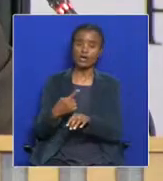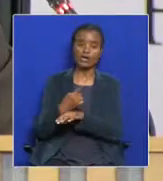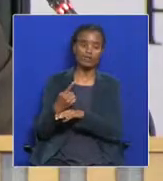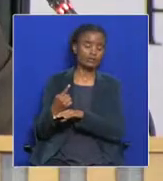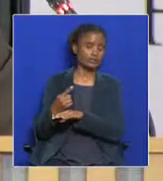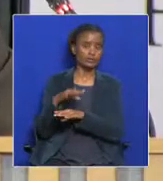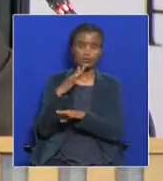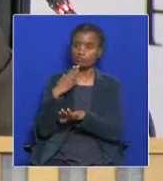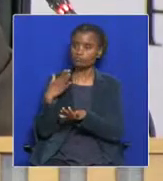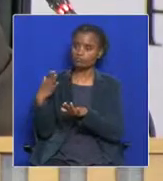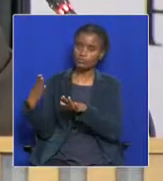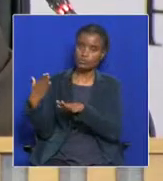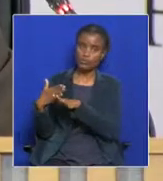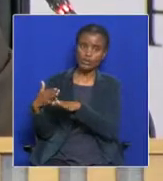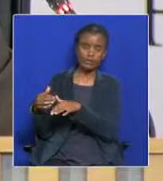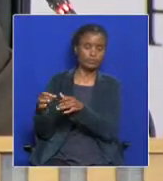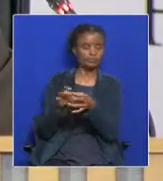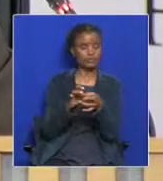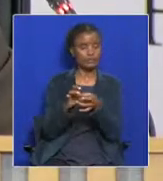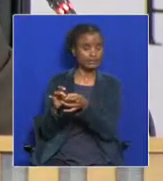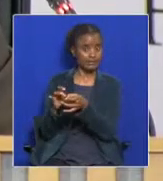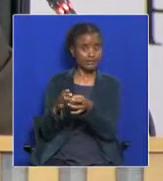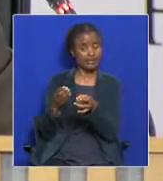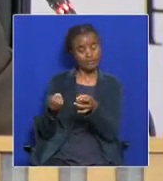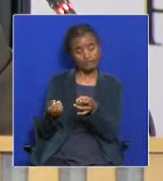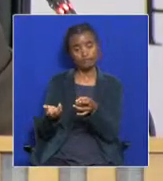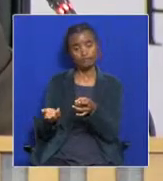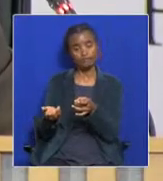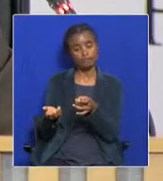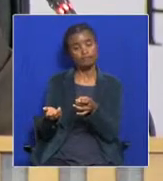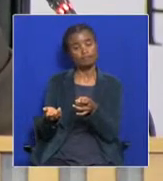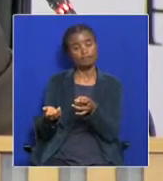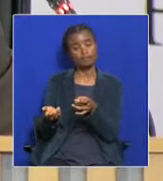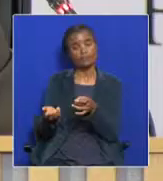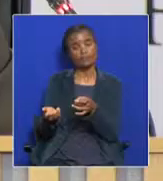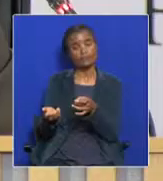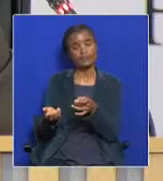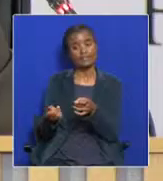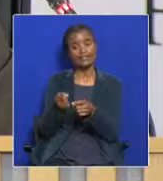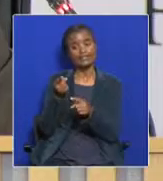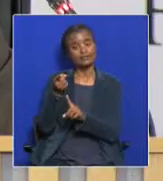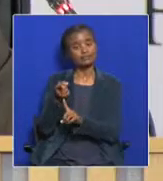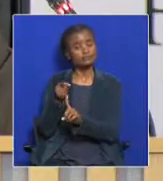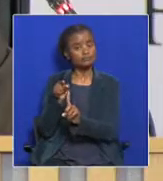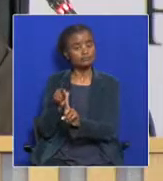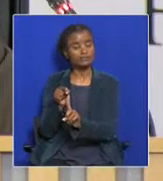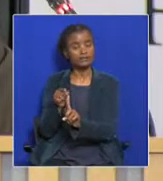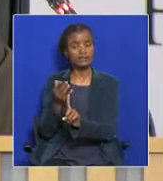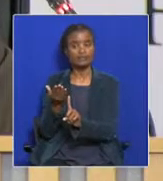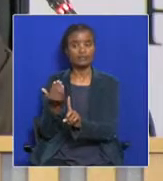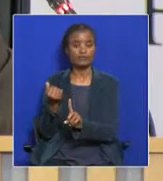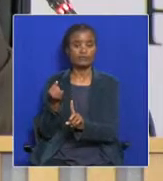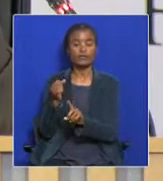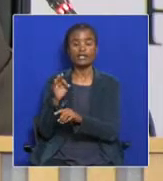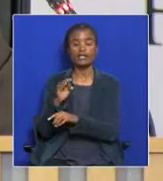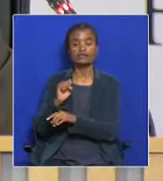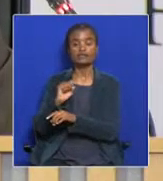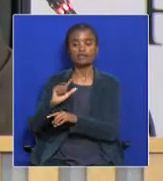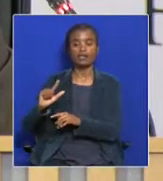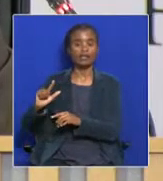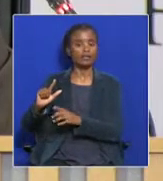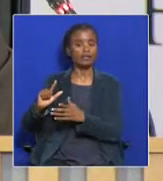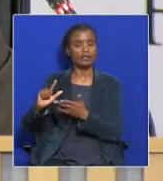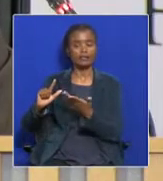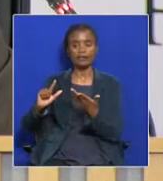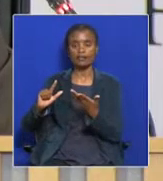that relationship, or we had that relationship, where he's the one, like I said, manning the FSL call or standby